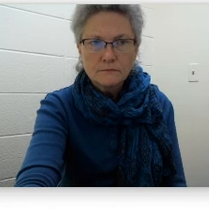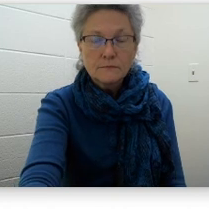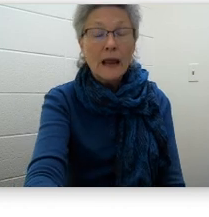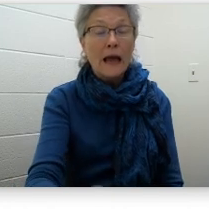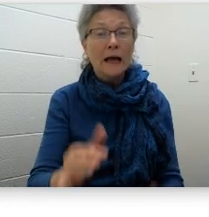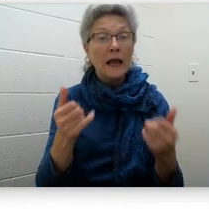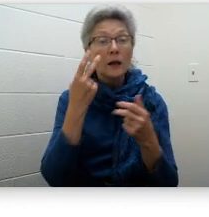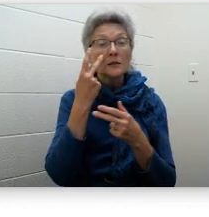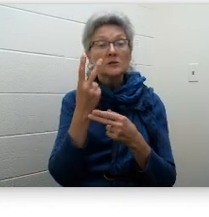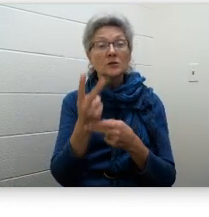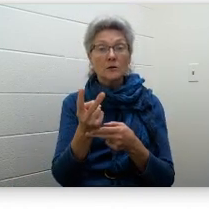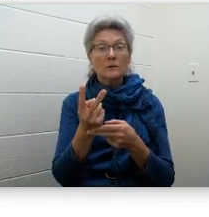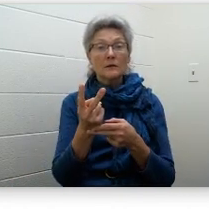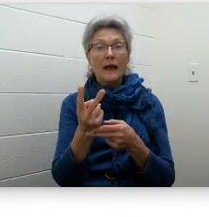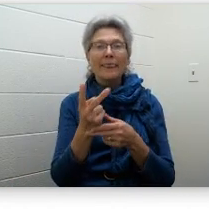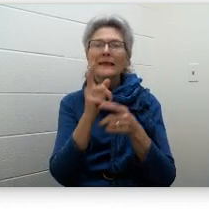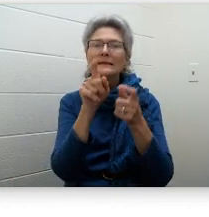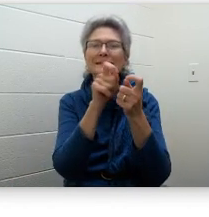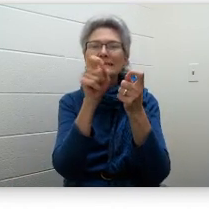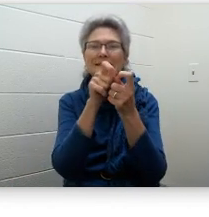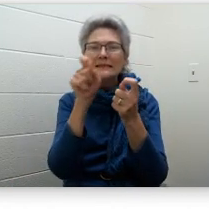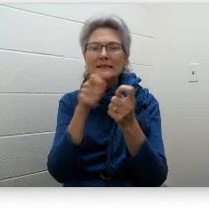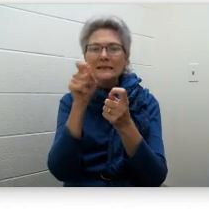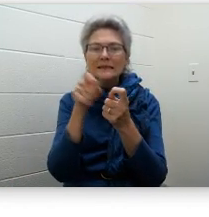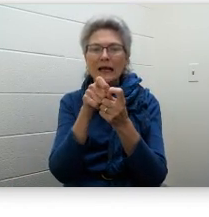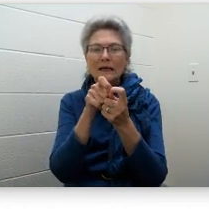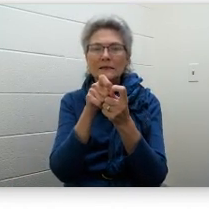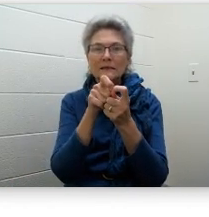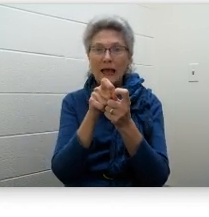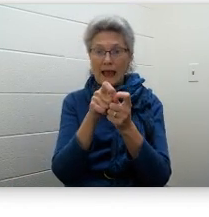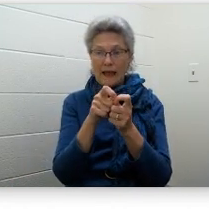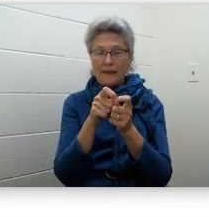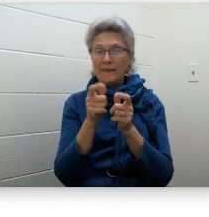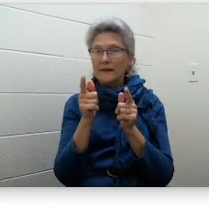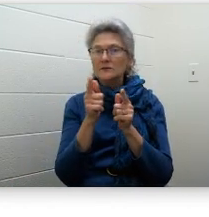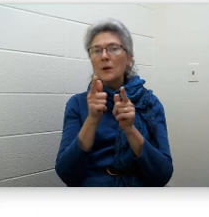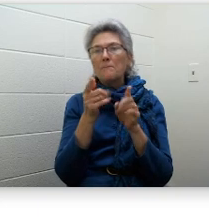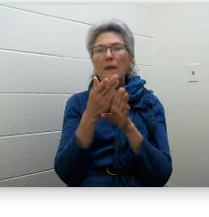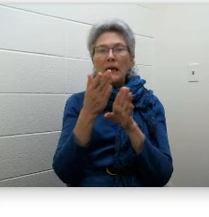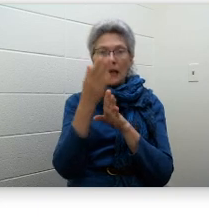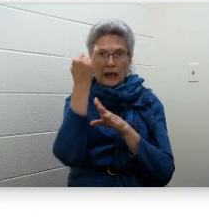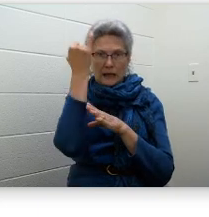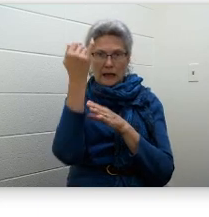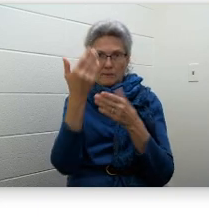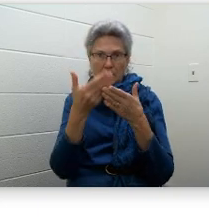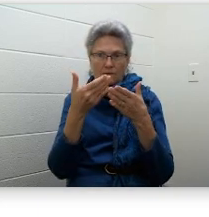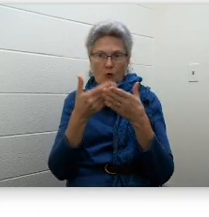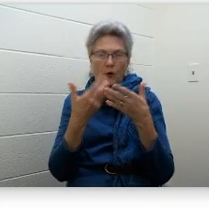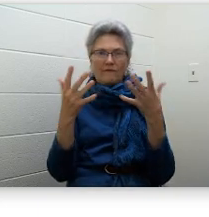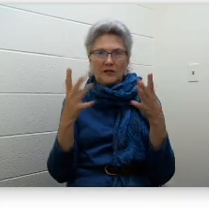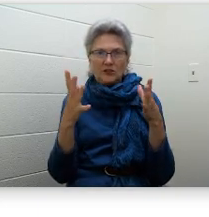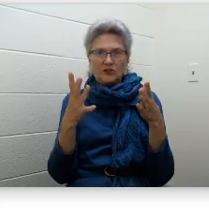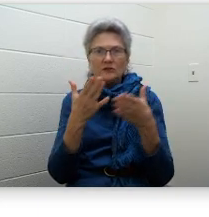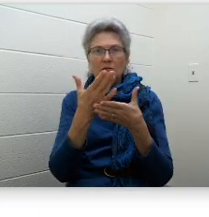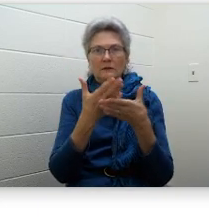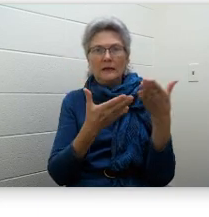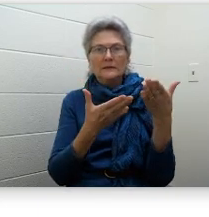Now let's take a look at our details and a mini main idea before we finish off the last portion of our